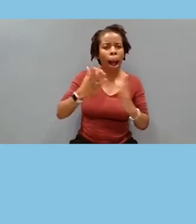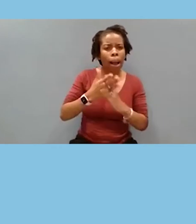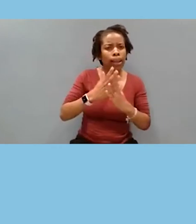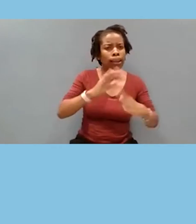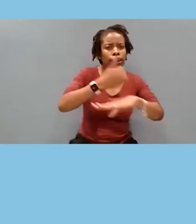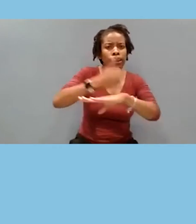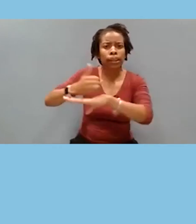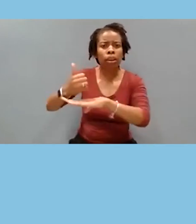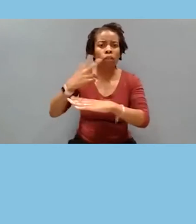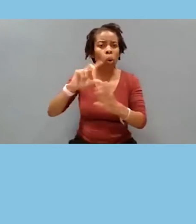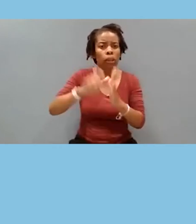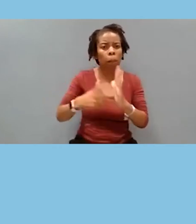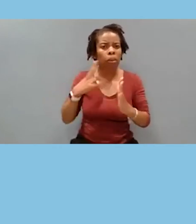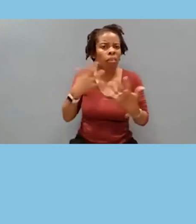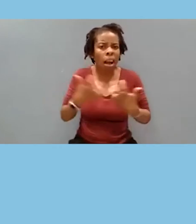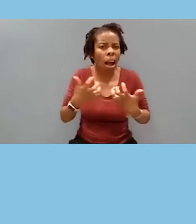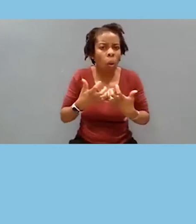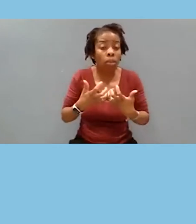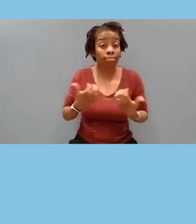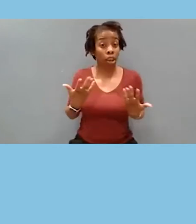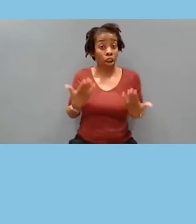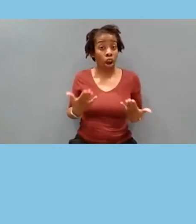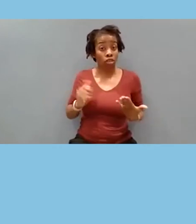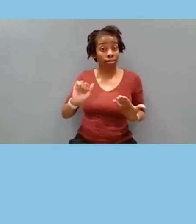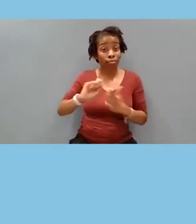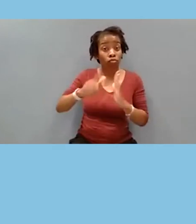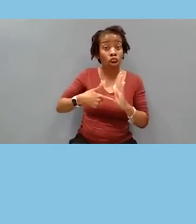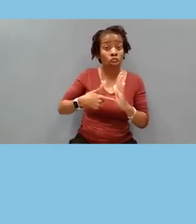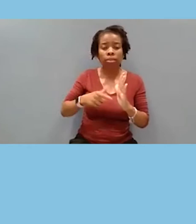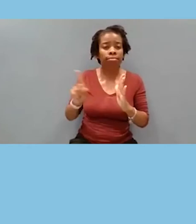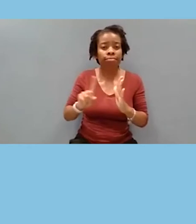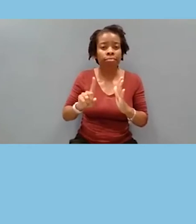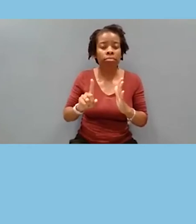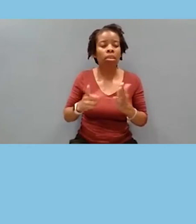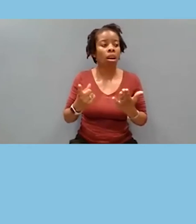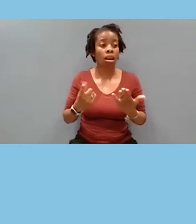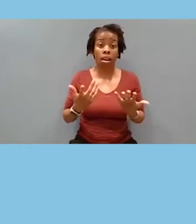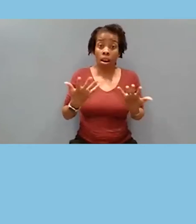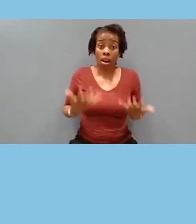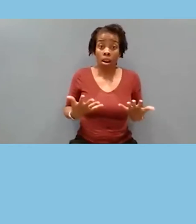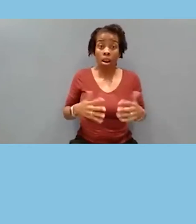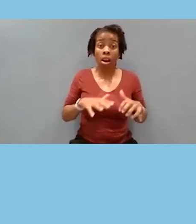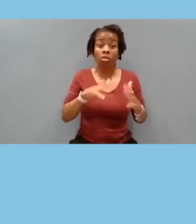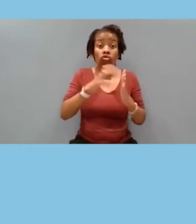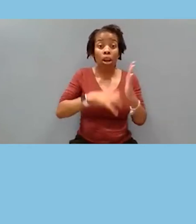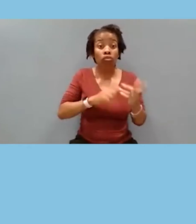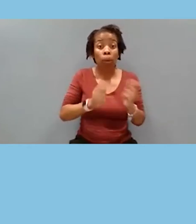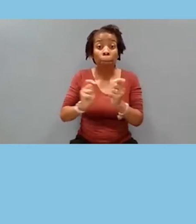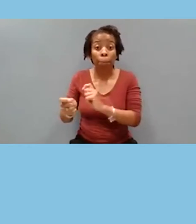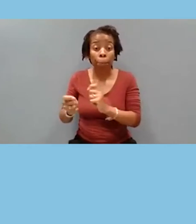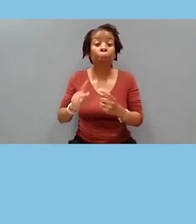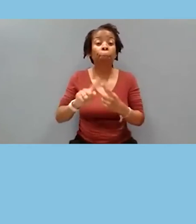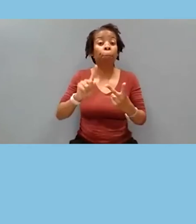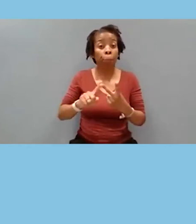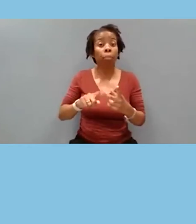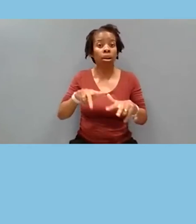current project focuses particularly on access produced by real-time stenographers and transcriptive technologies in educational